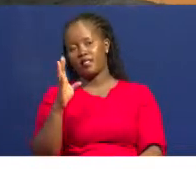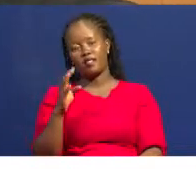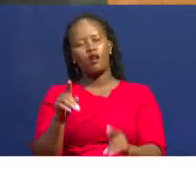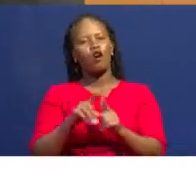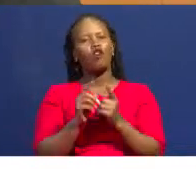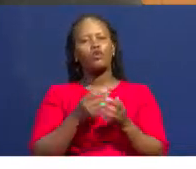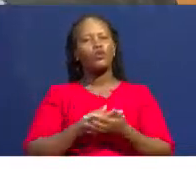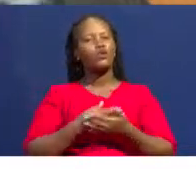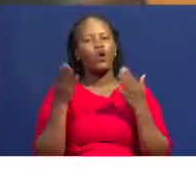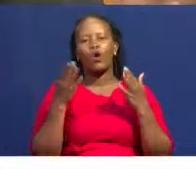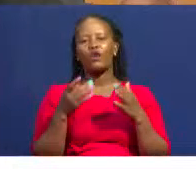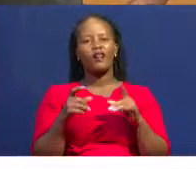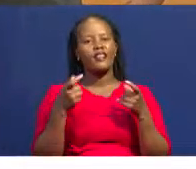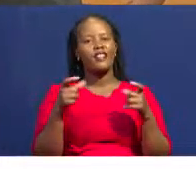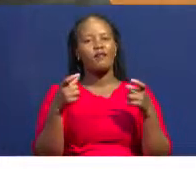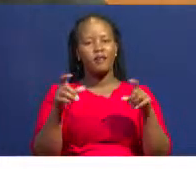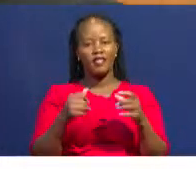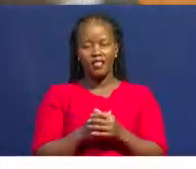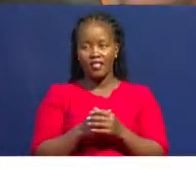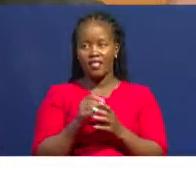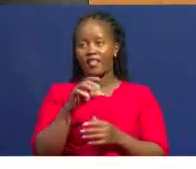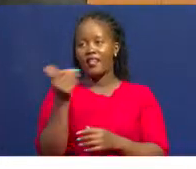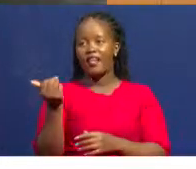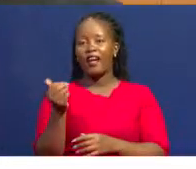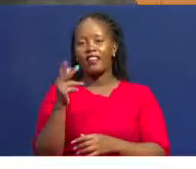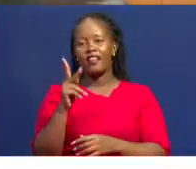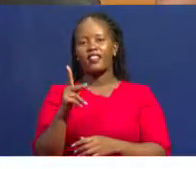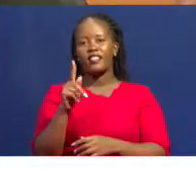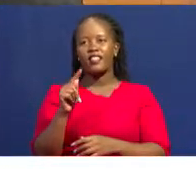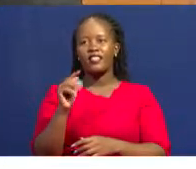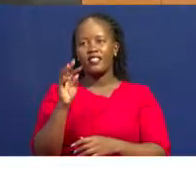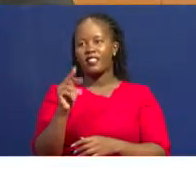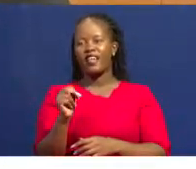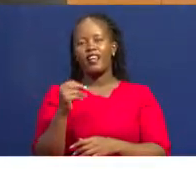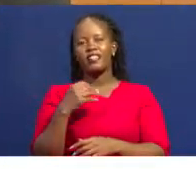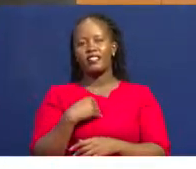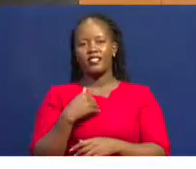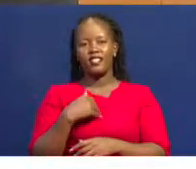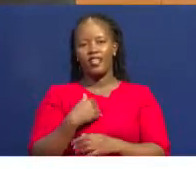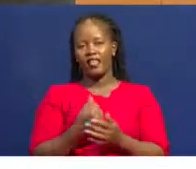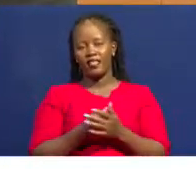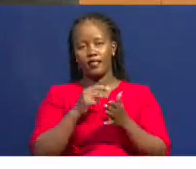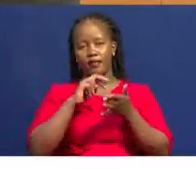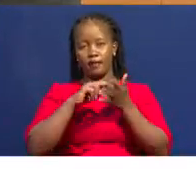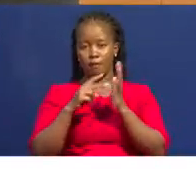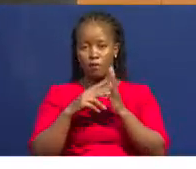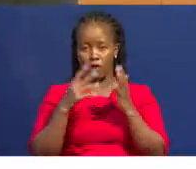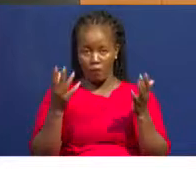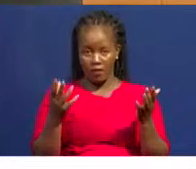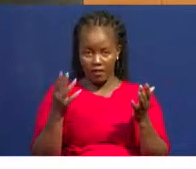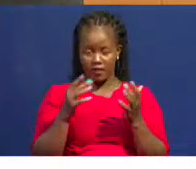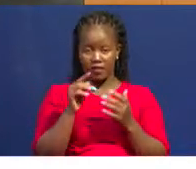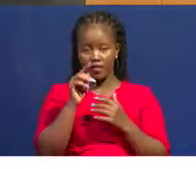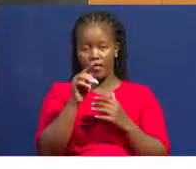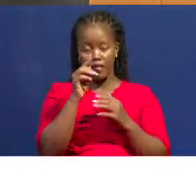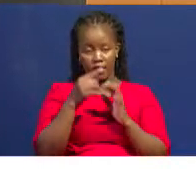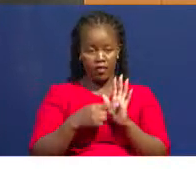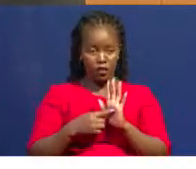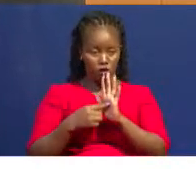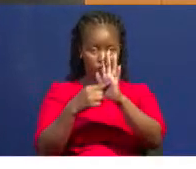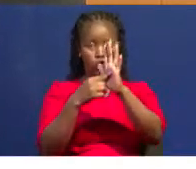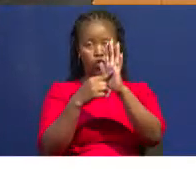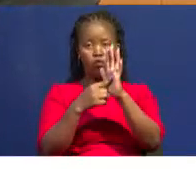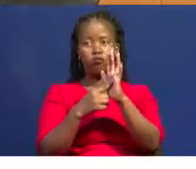the media. The other one was KTN. It was all over the media. Proving my point that vehicles...